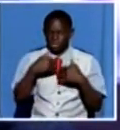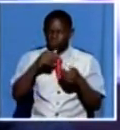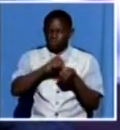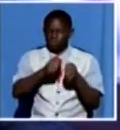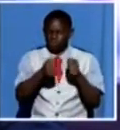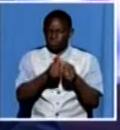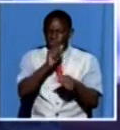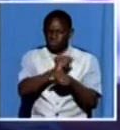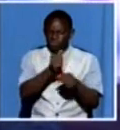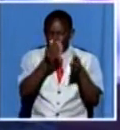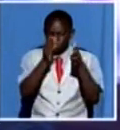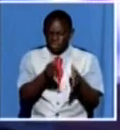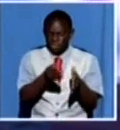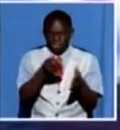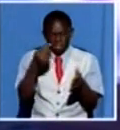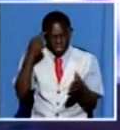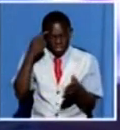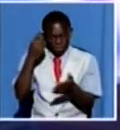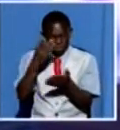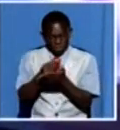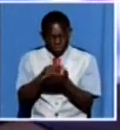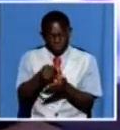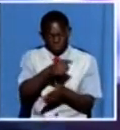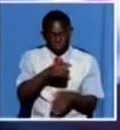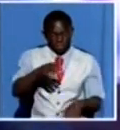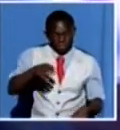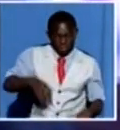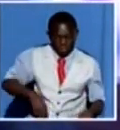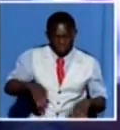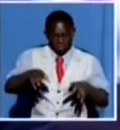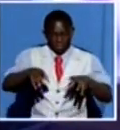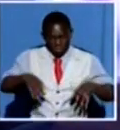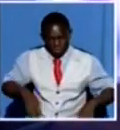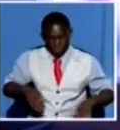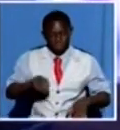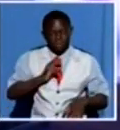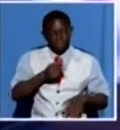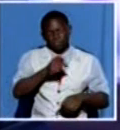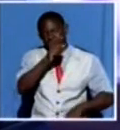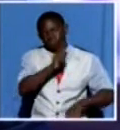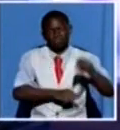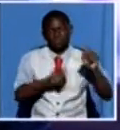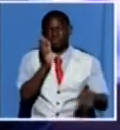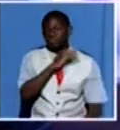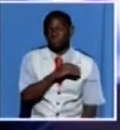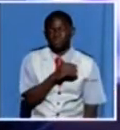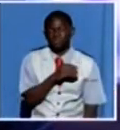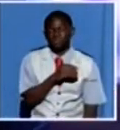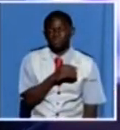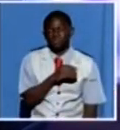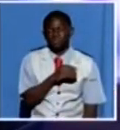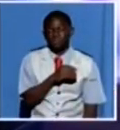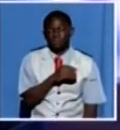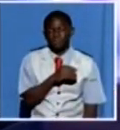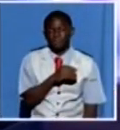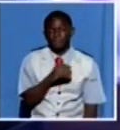for misapplying government funds. And we have challenged. They have said, if it is me, don't go and stand